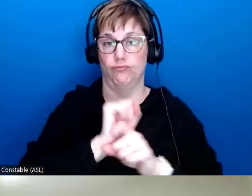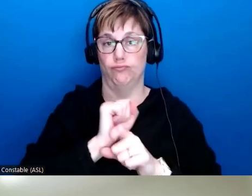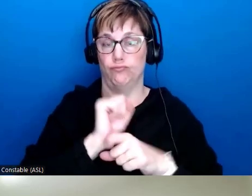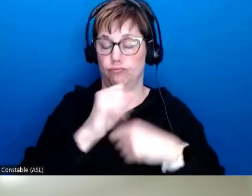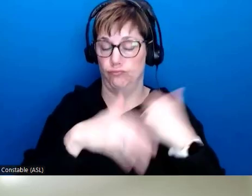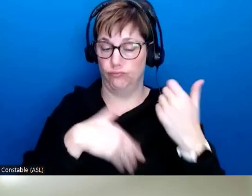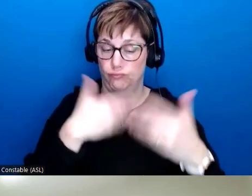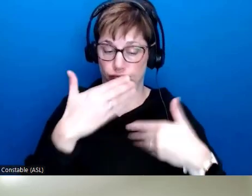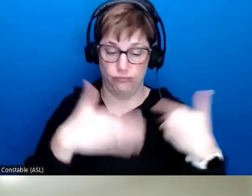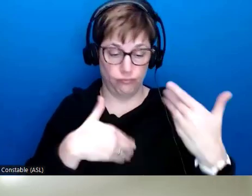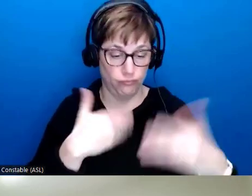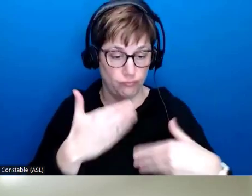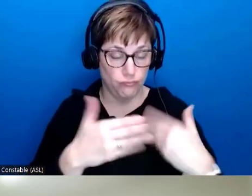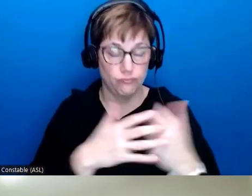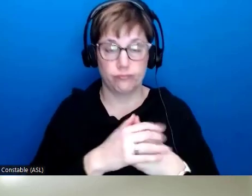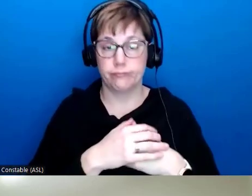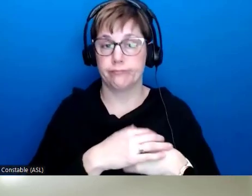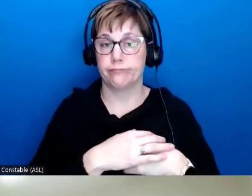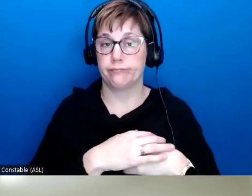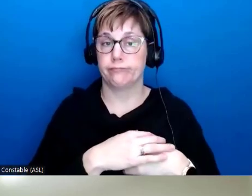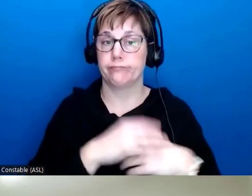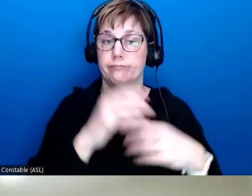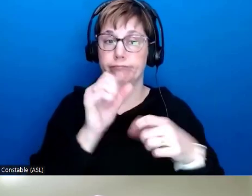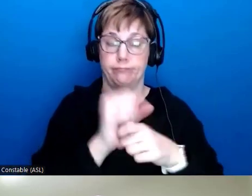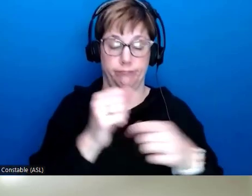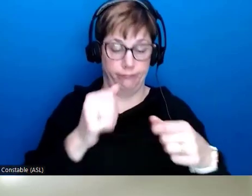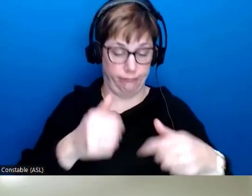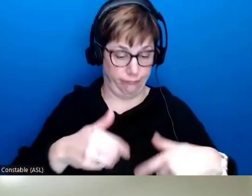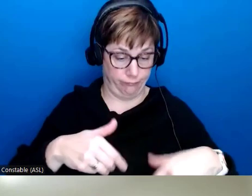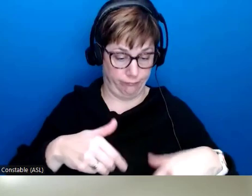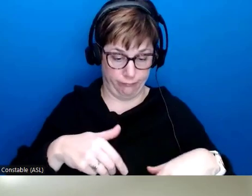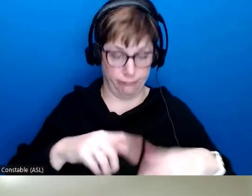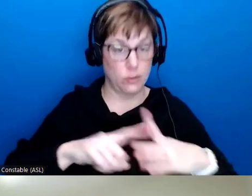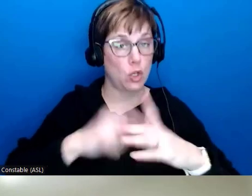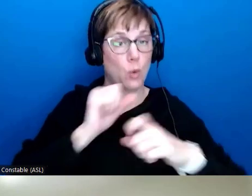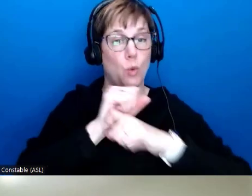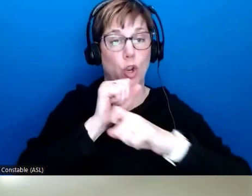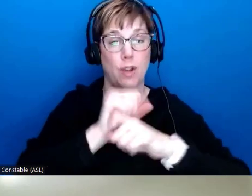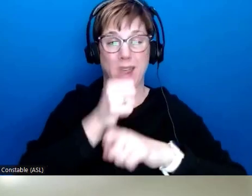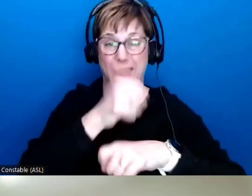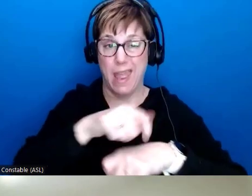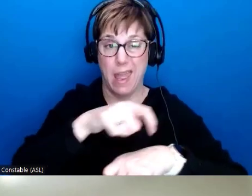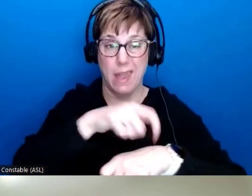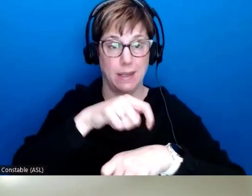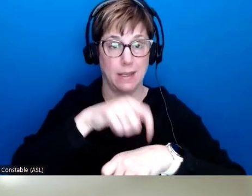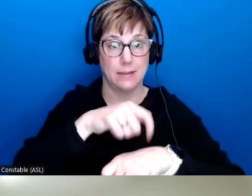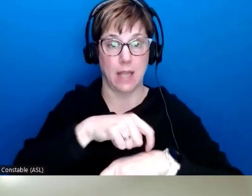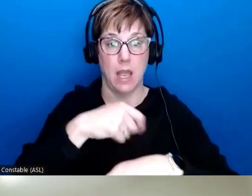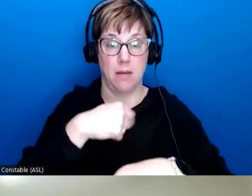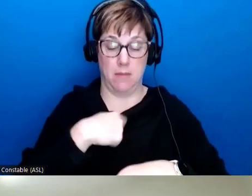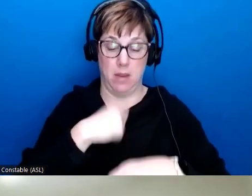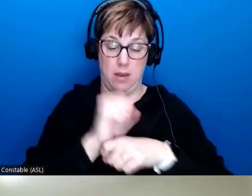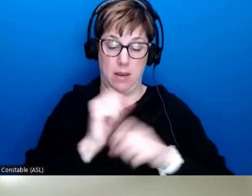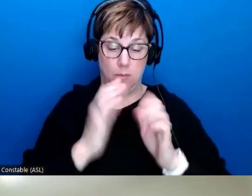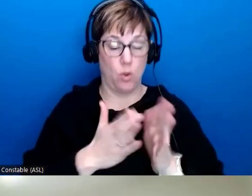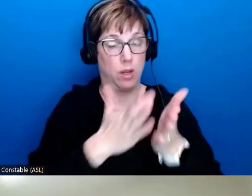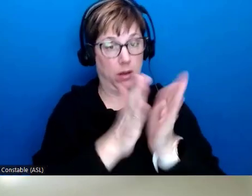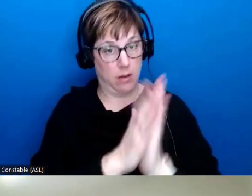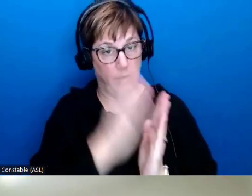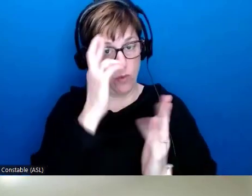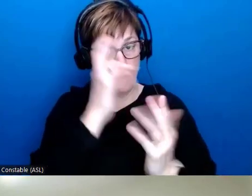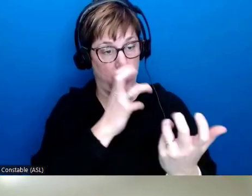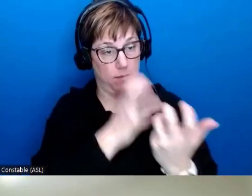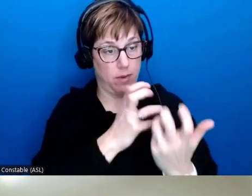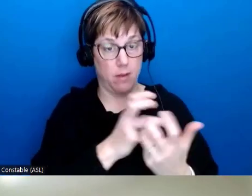employment, an employee can request reasonable accommodations. An employer must provide these reasonable accommodations. And again, a